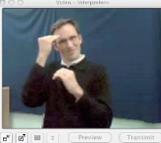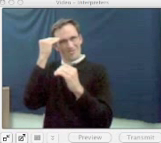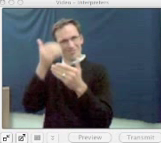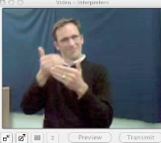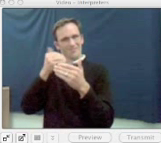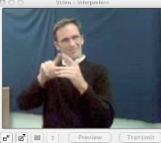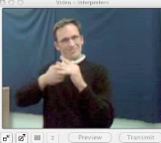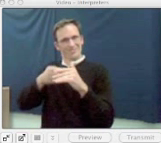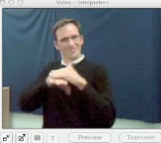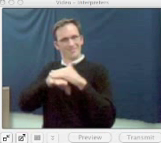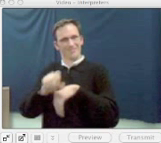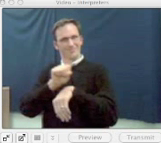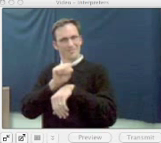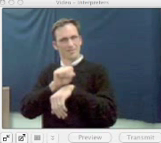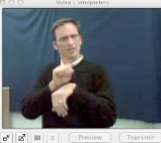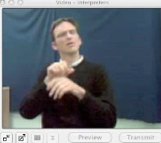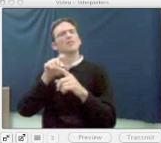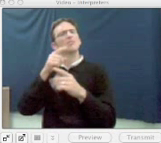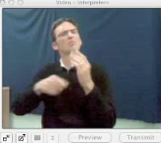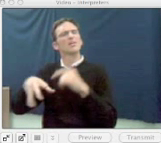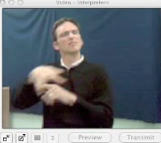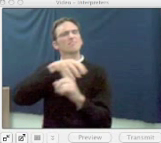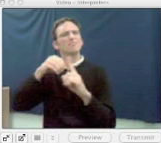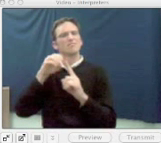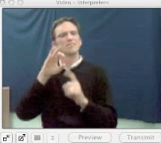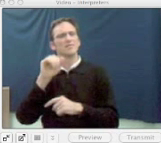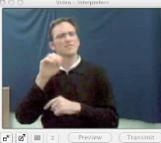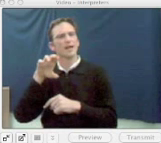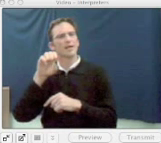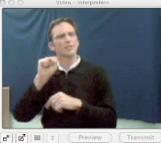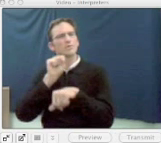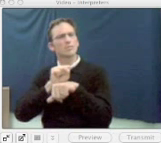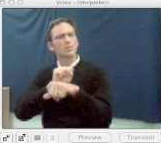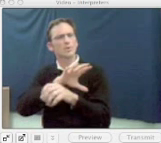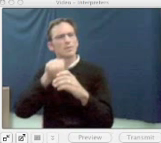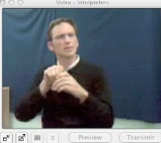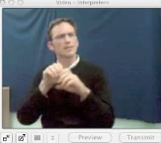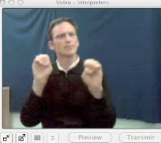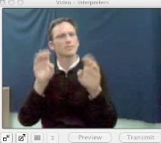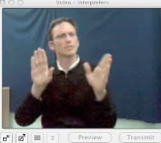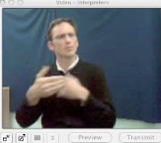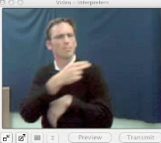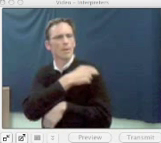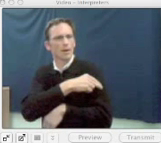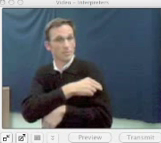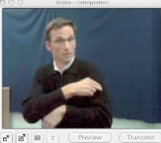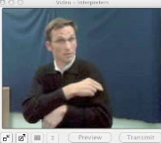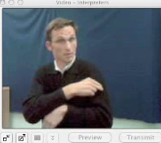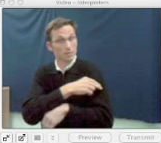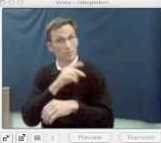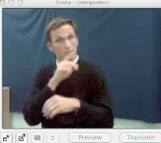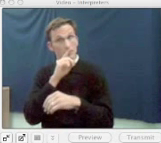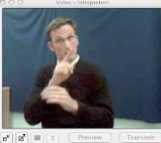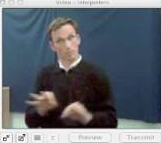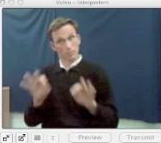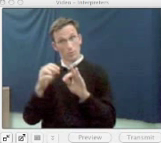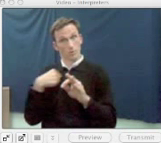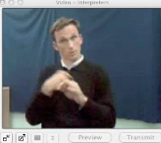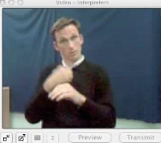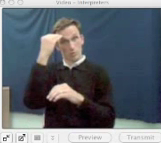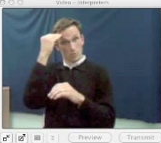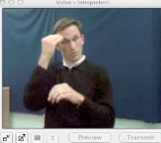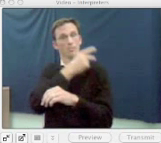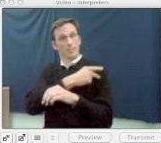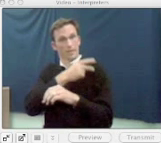are the contextual factors to working in an emergency room? Does it matter that patients are triaged in a certain